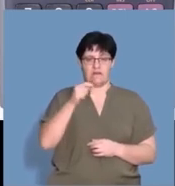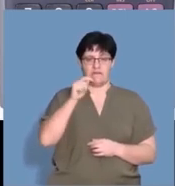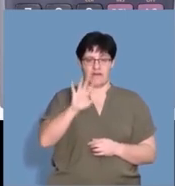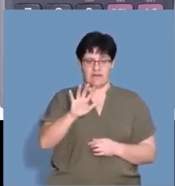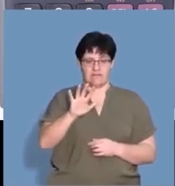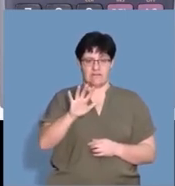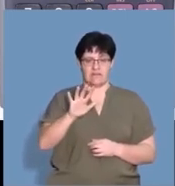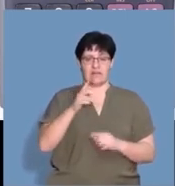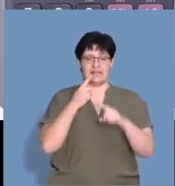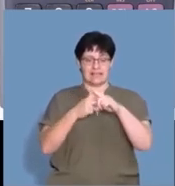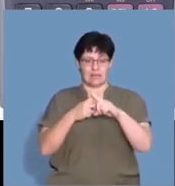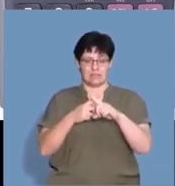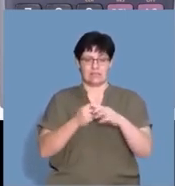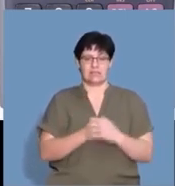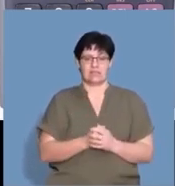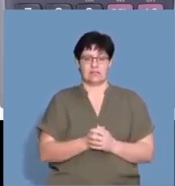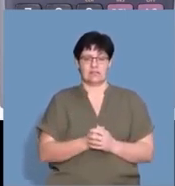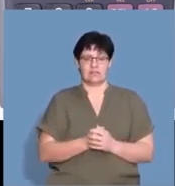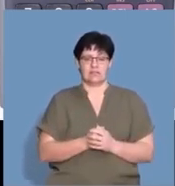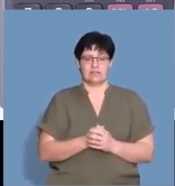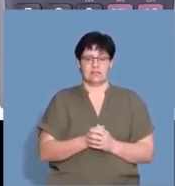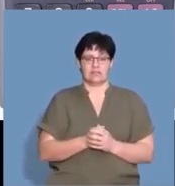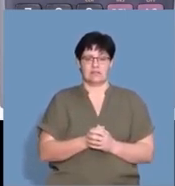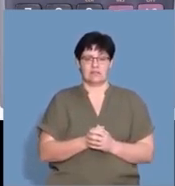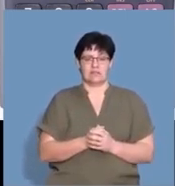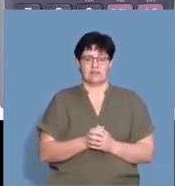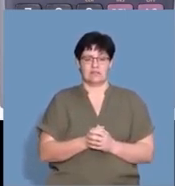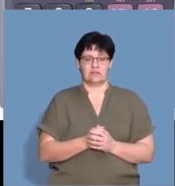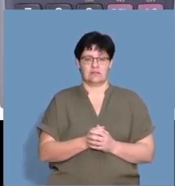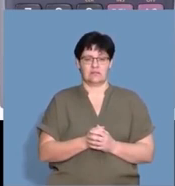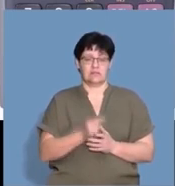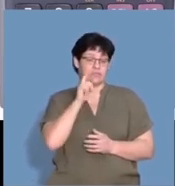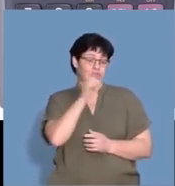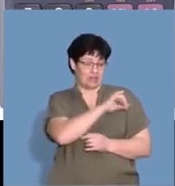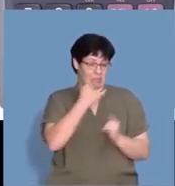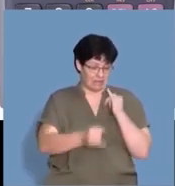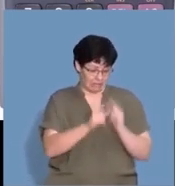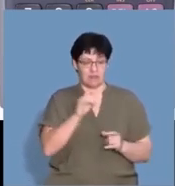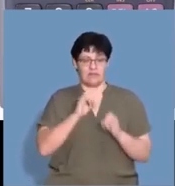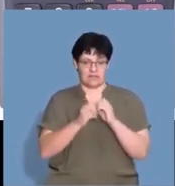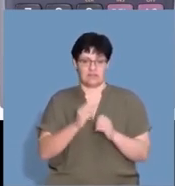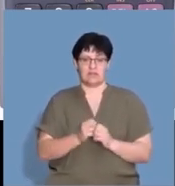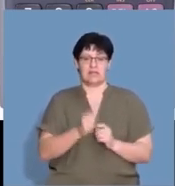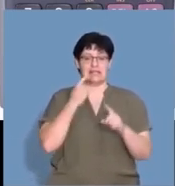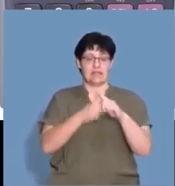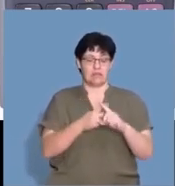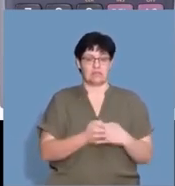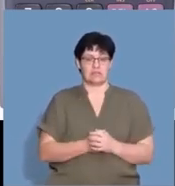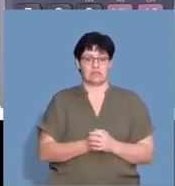383,5 times by, that's not comma 5, see, you've got to check, times